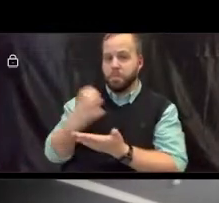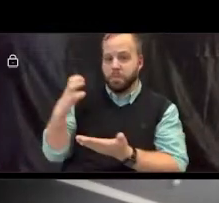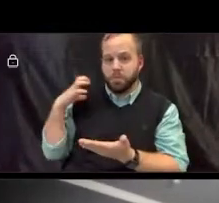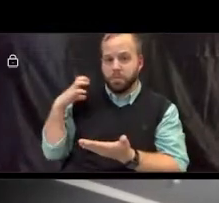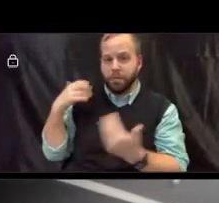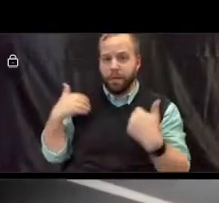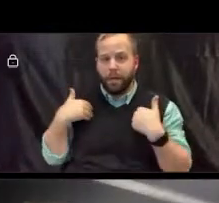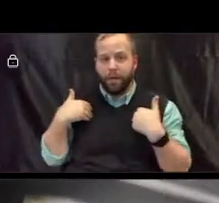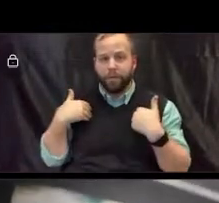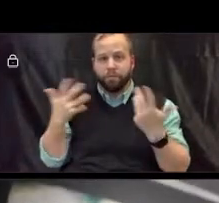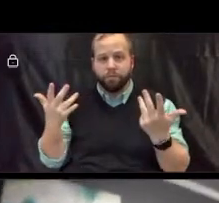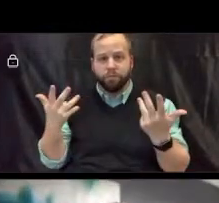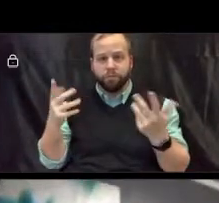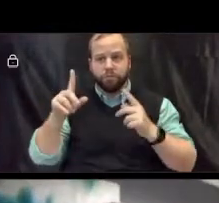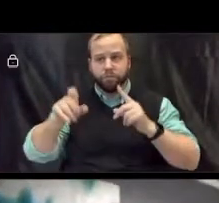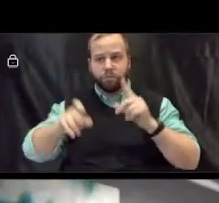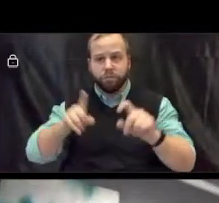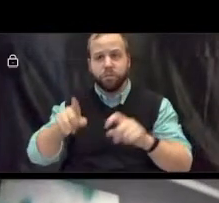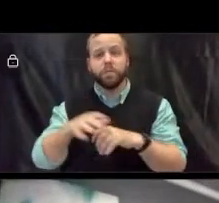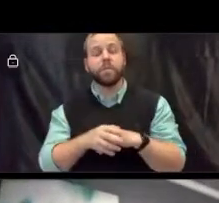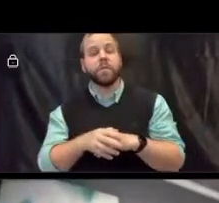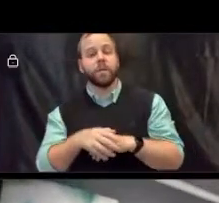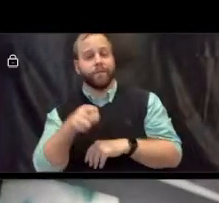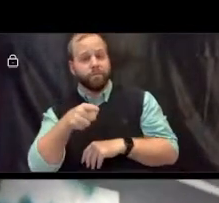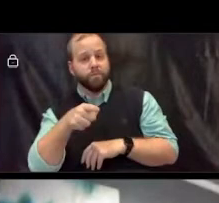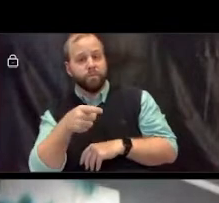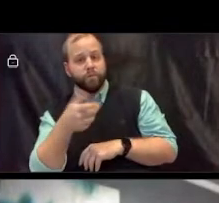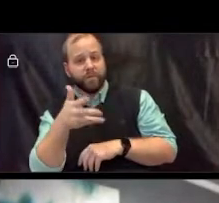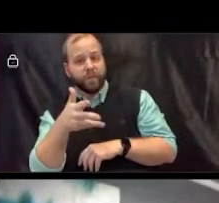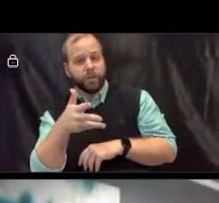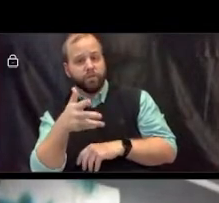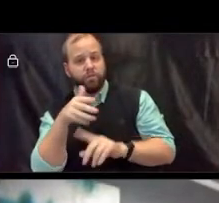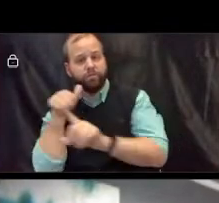Do you know if the neighbors have been notified of what's,